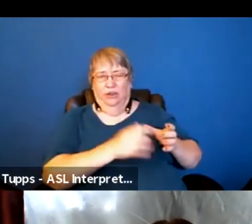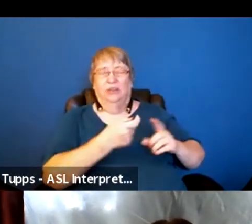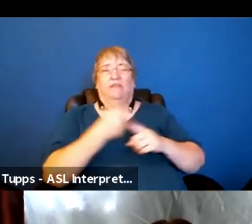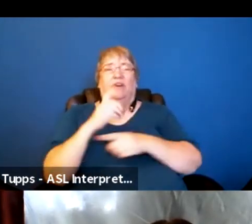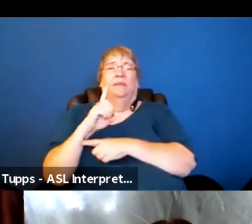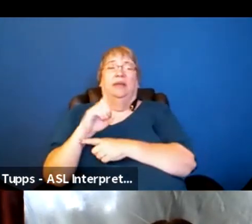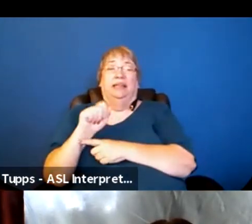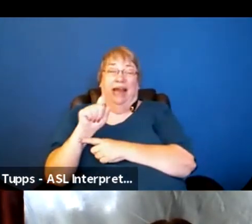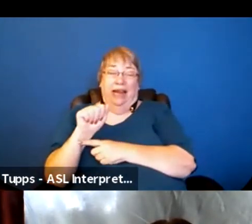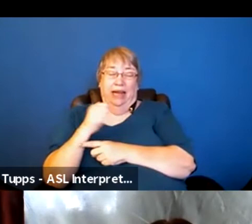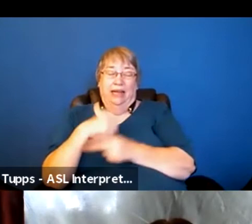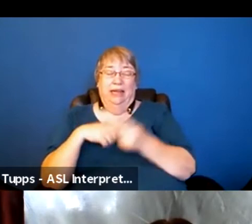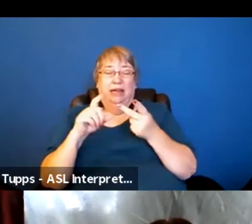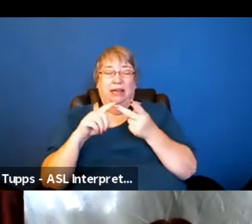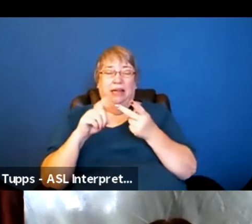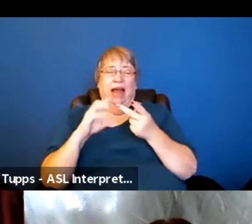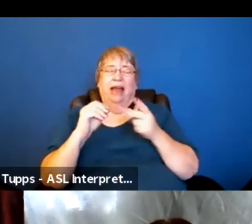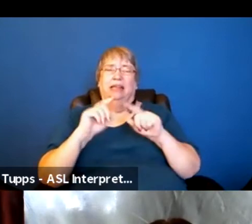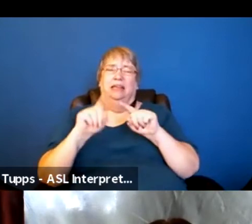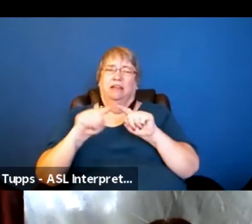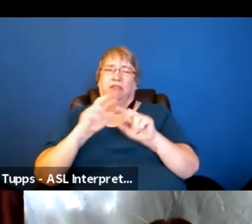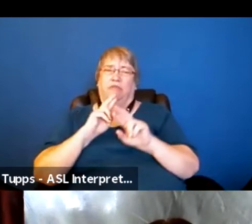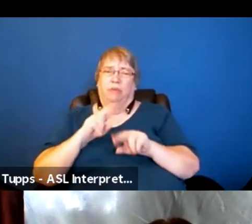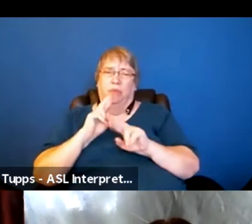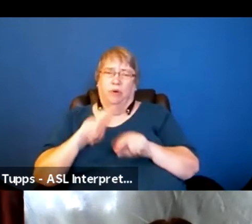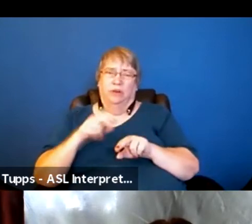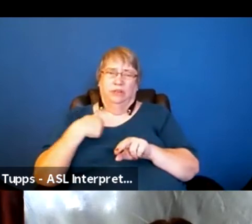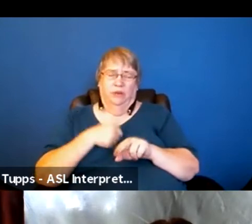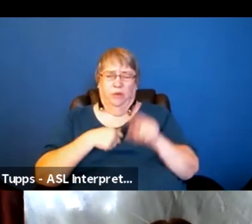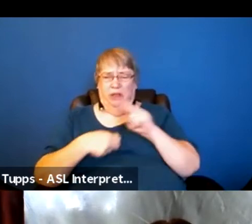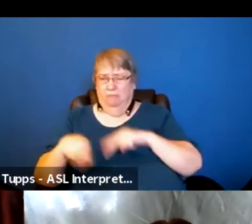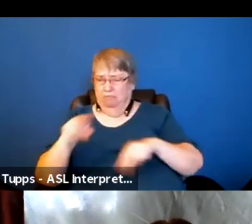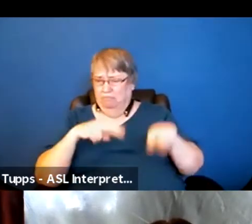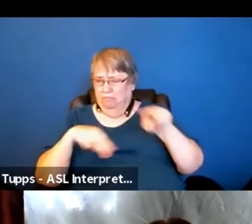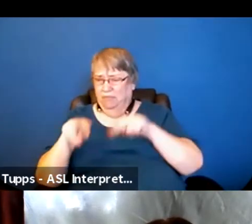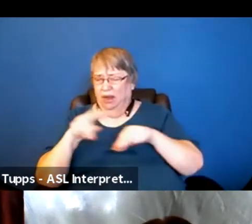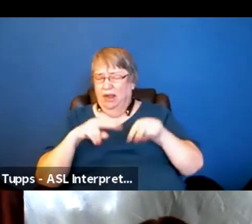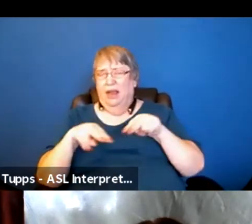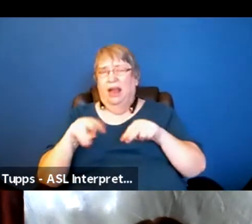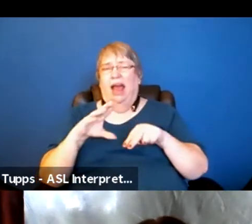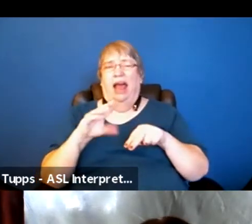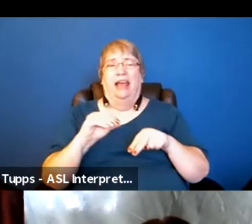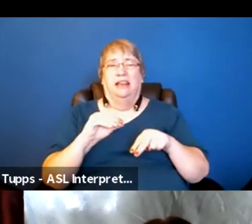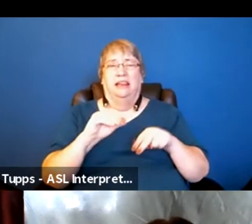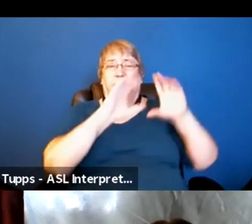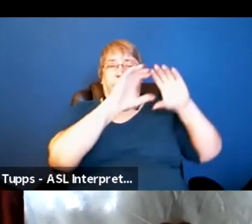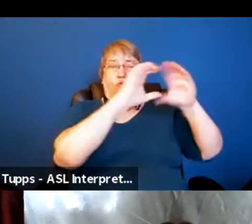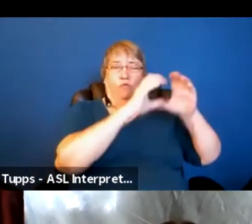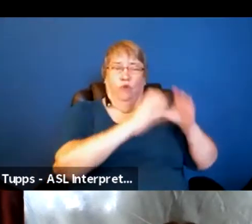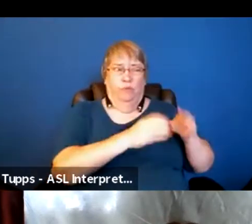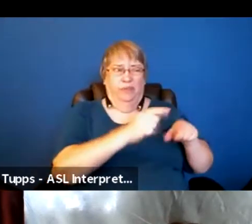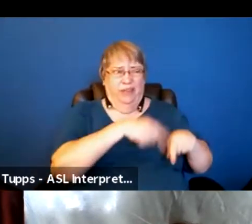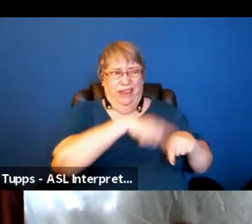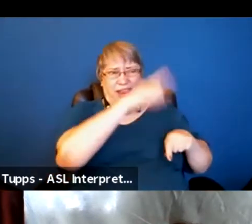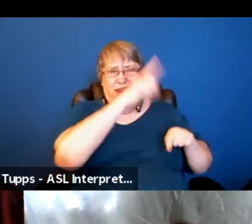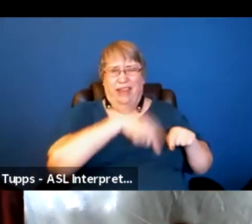and based on the various reports that we reviewed and the populations that were identified